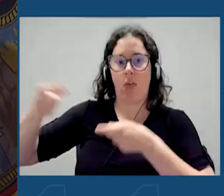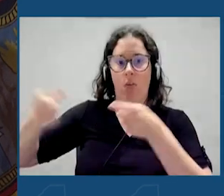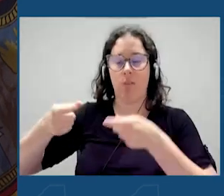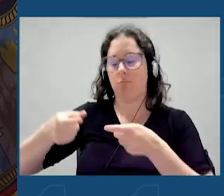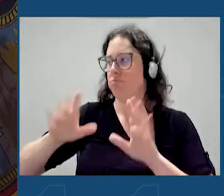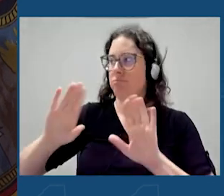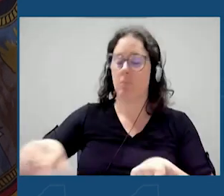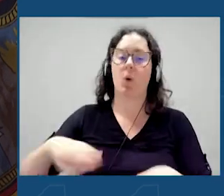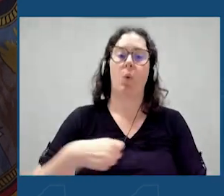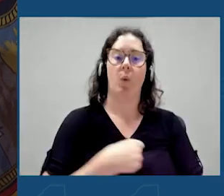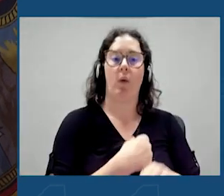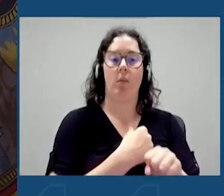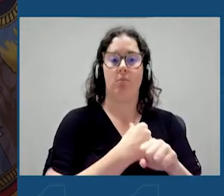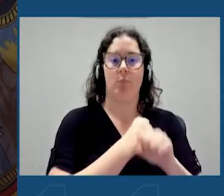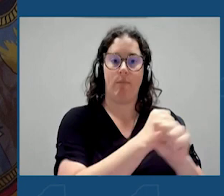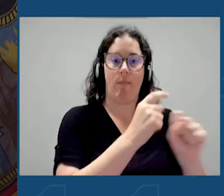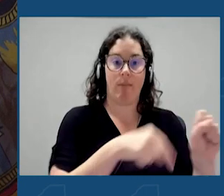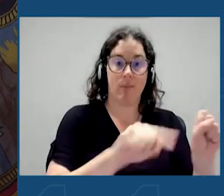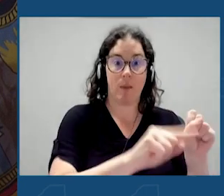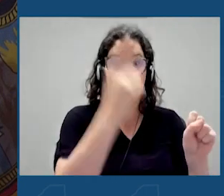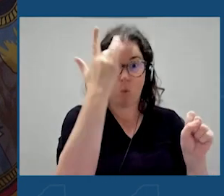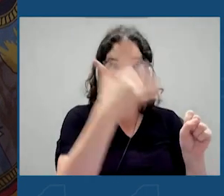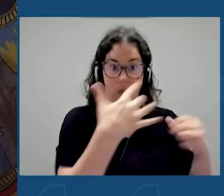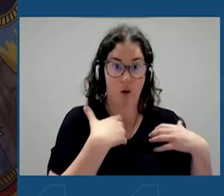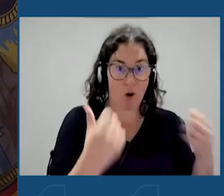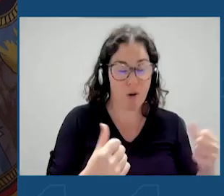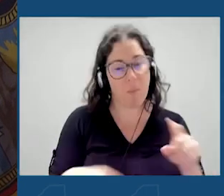their courage and because it's the right thing to do.